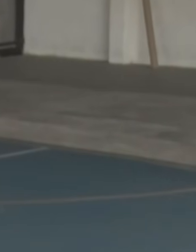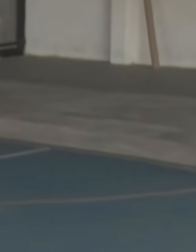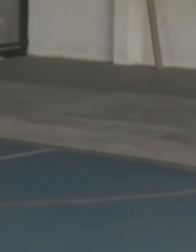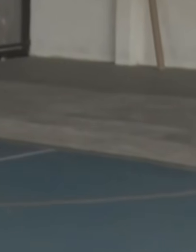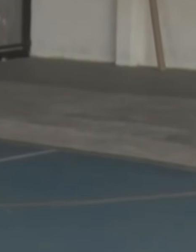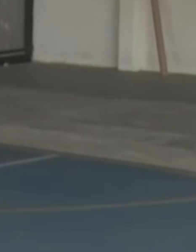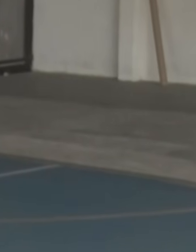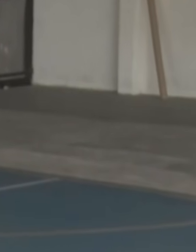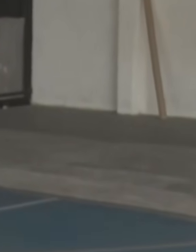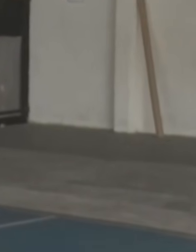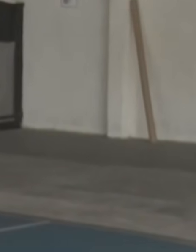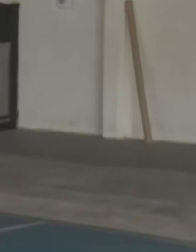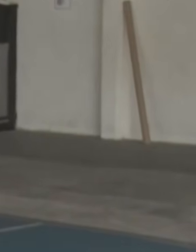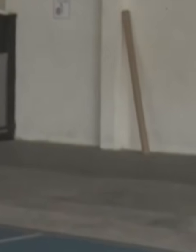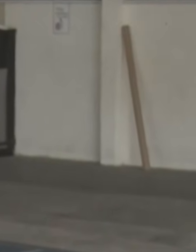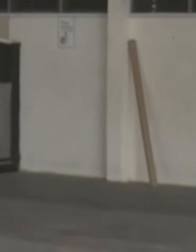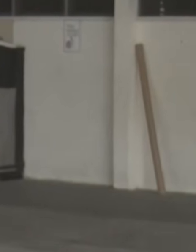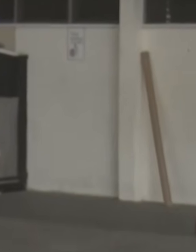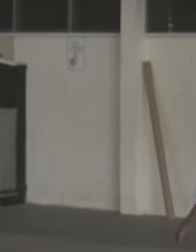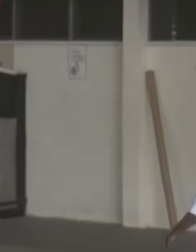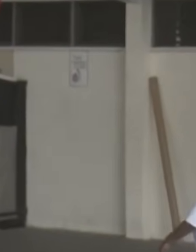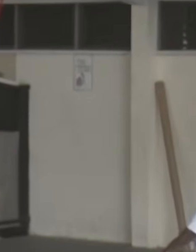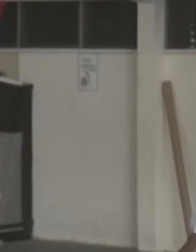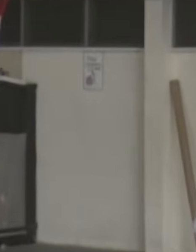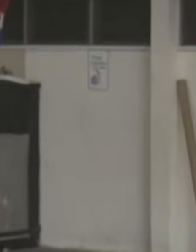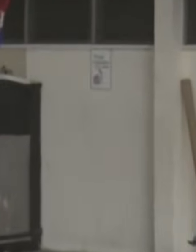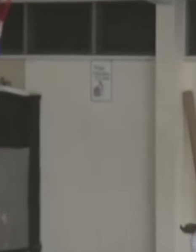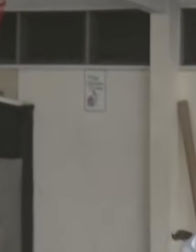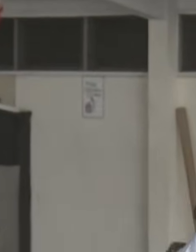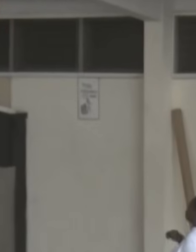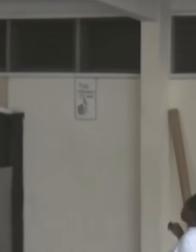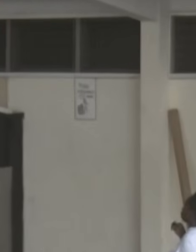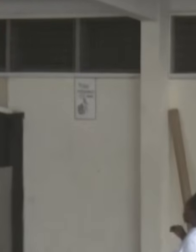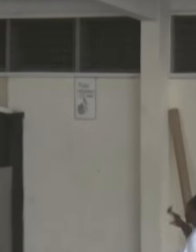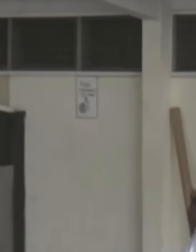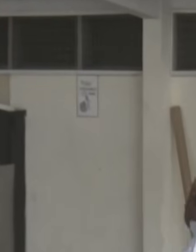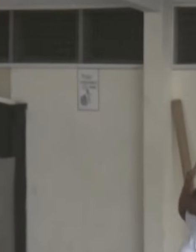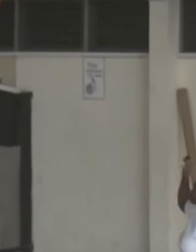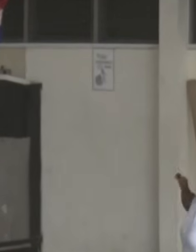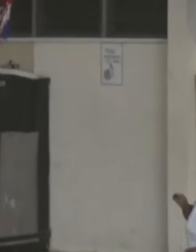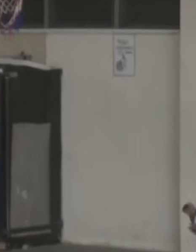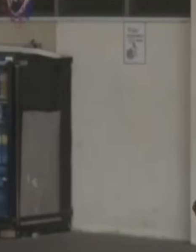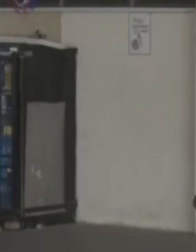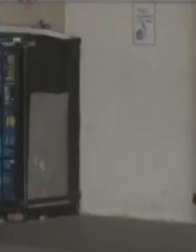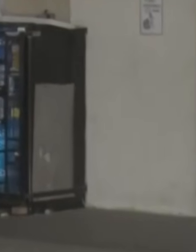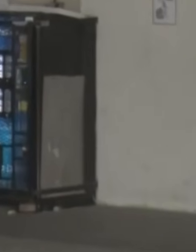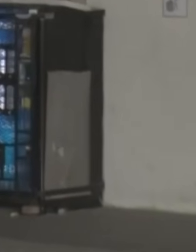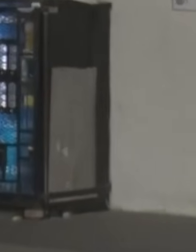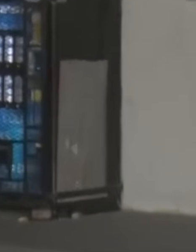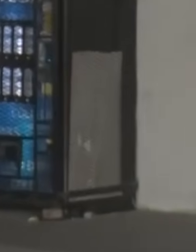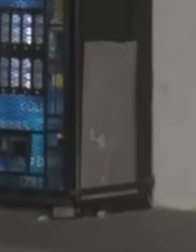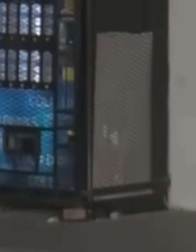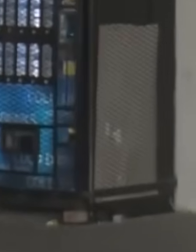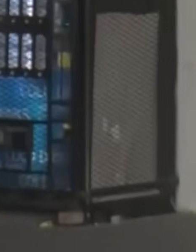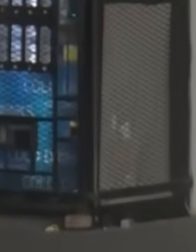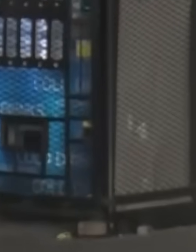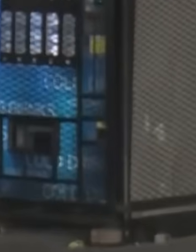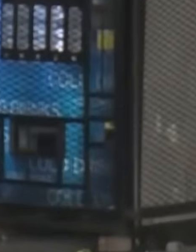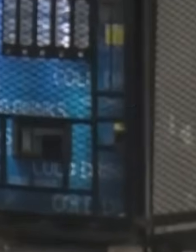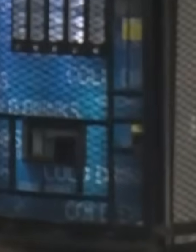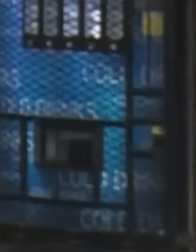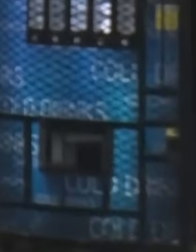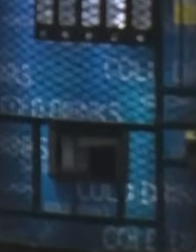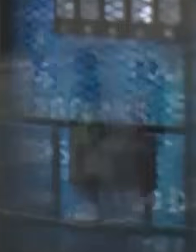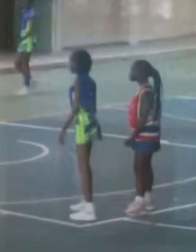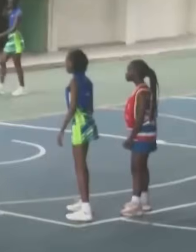Darrell Jordan, and when they did come, they were celebrated. Shannara Duglin giving the girls from the north something to